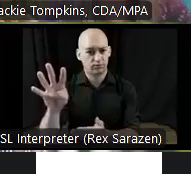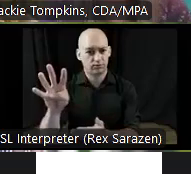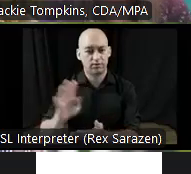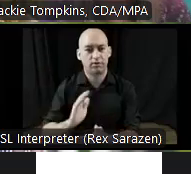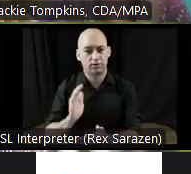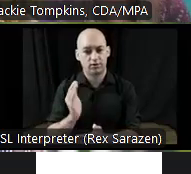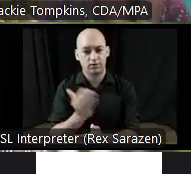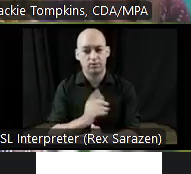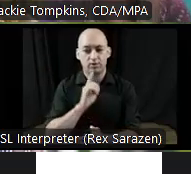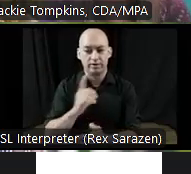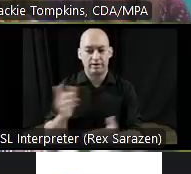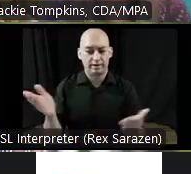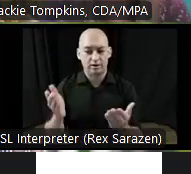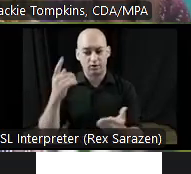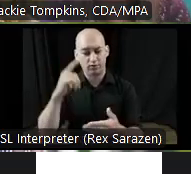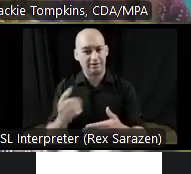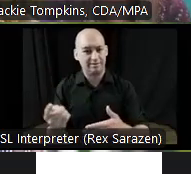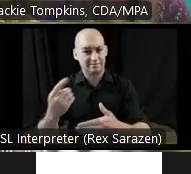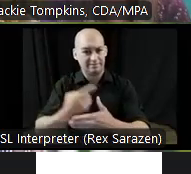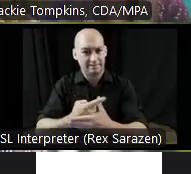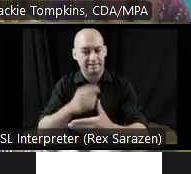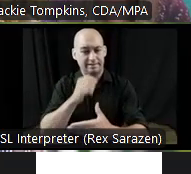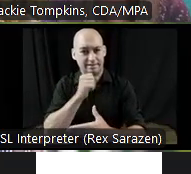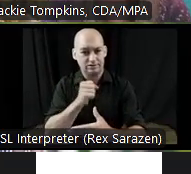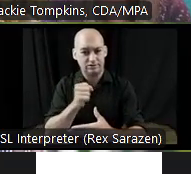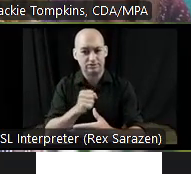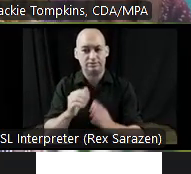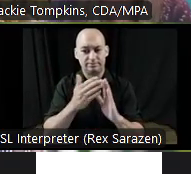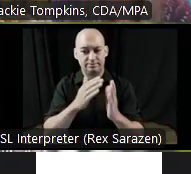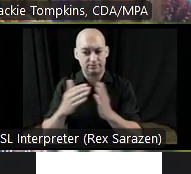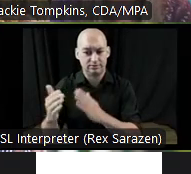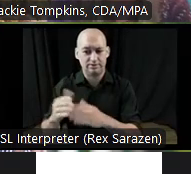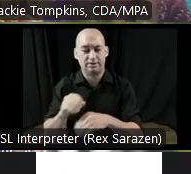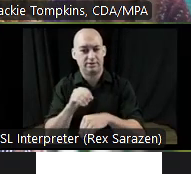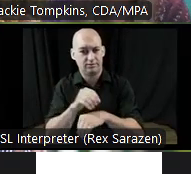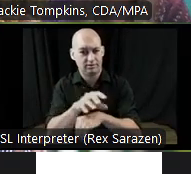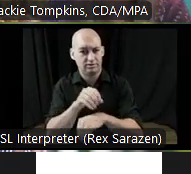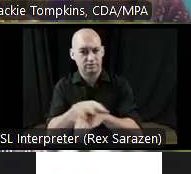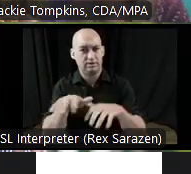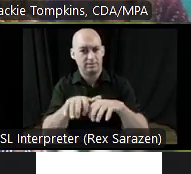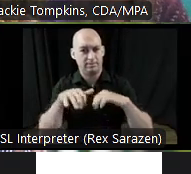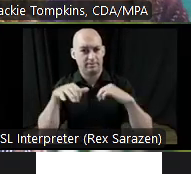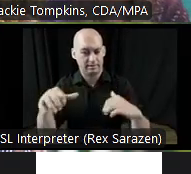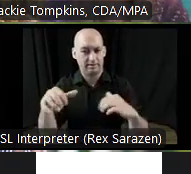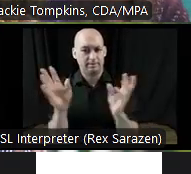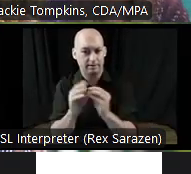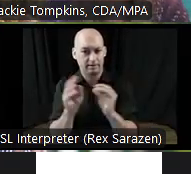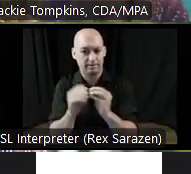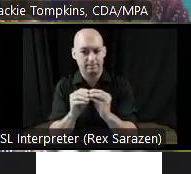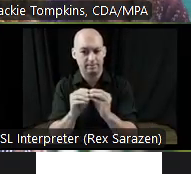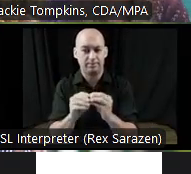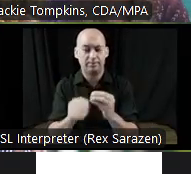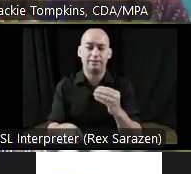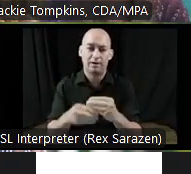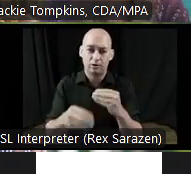here for the Disability and Aging Community Living Advisory Committee meeting, also known as